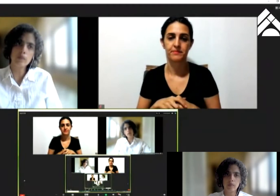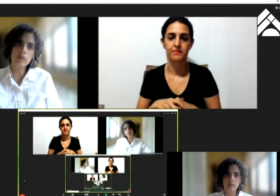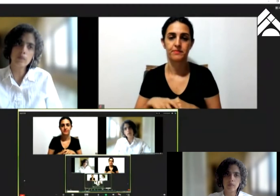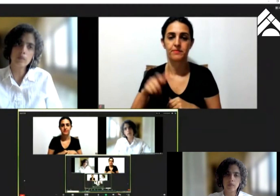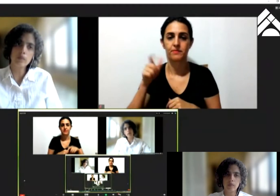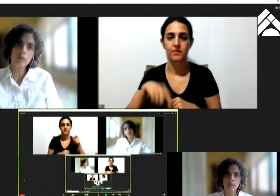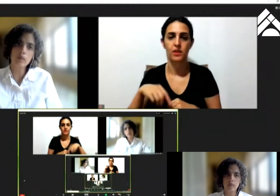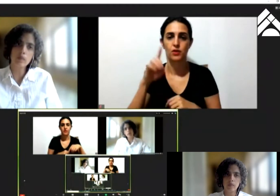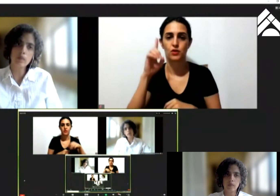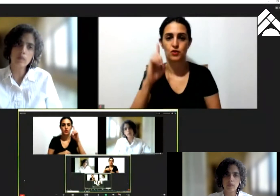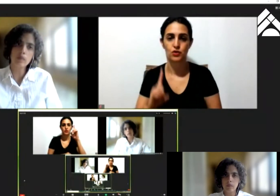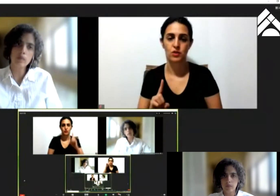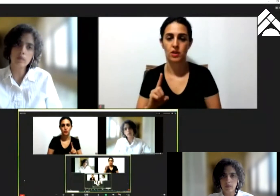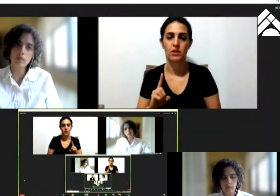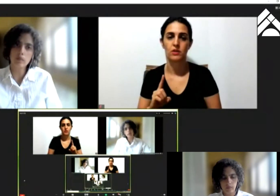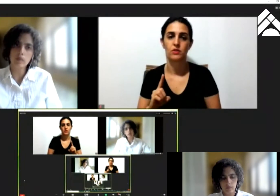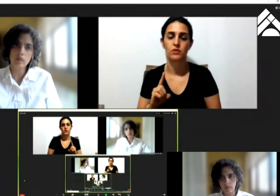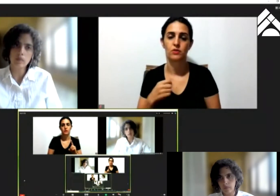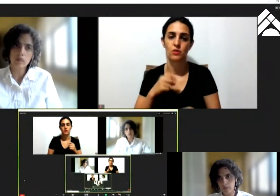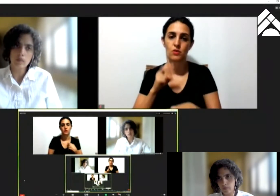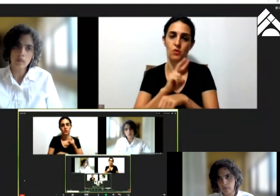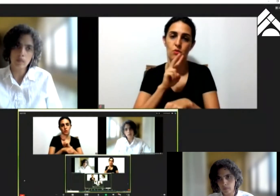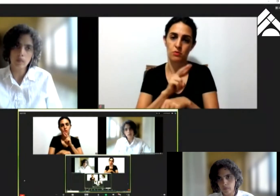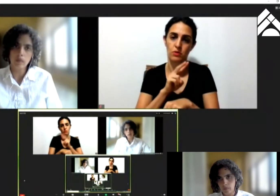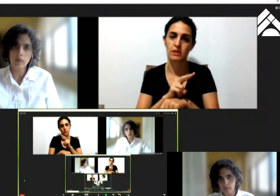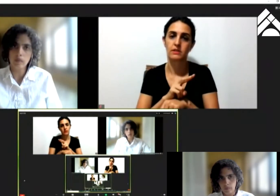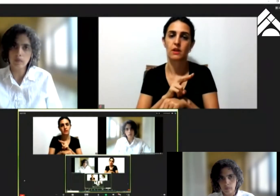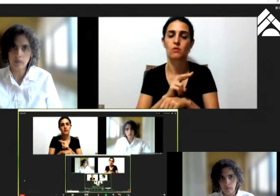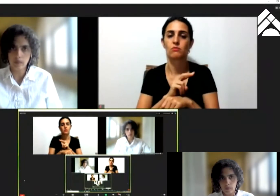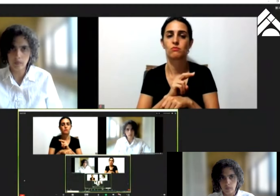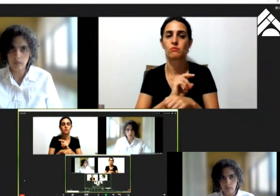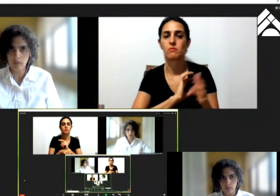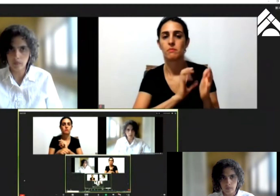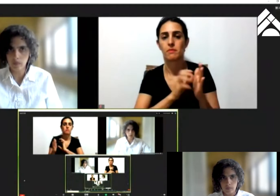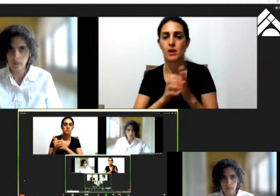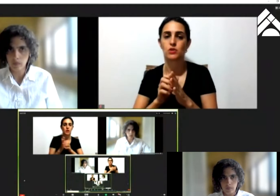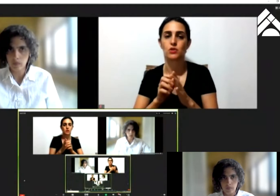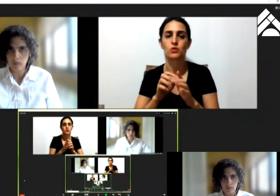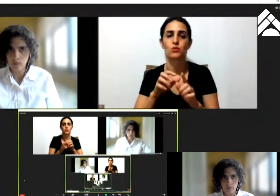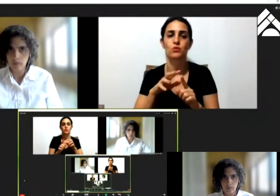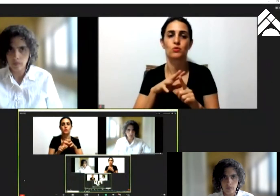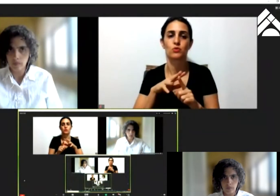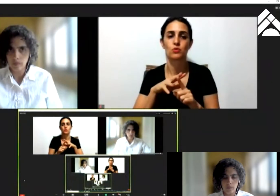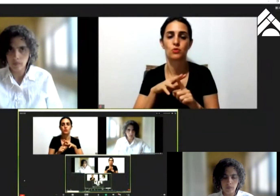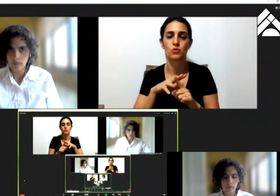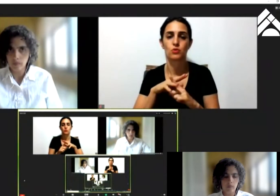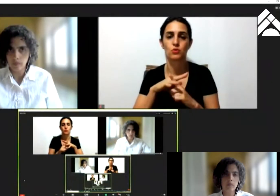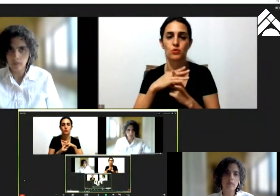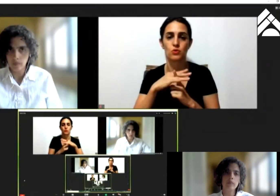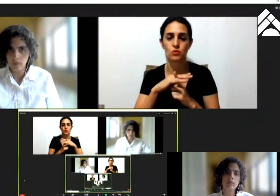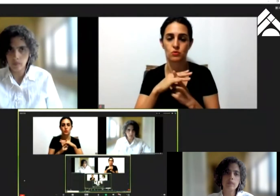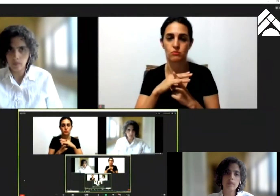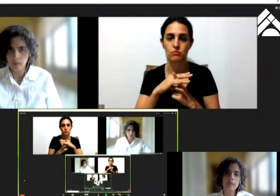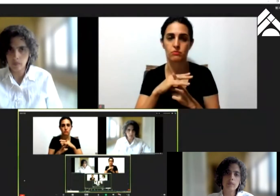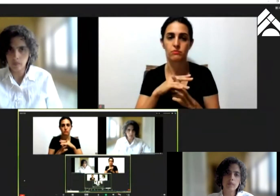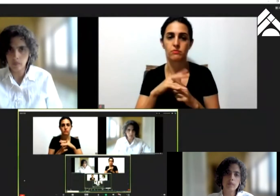social partners, of trade unions. So this is another instrument. So how we want to make sure that multinational enterprises